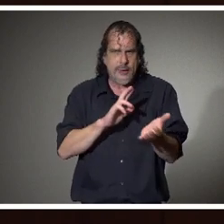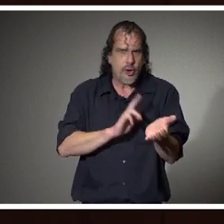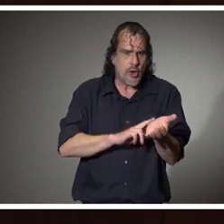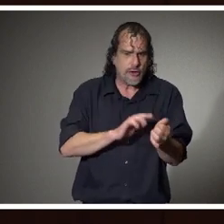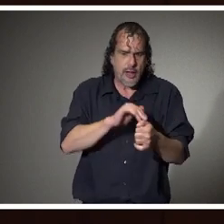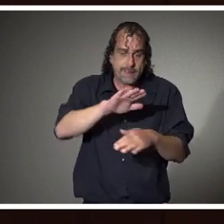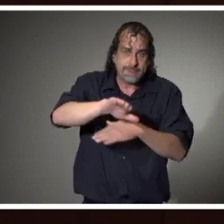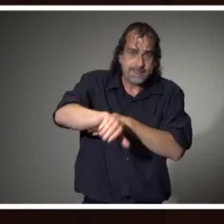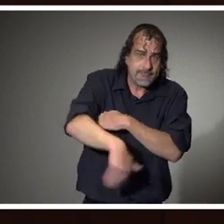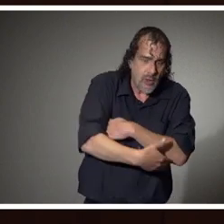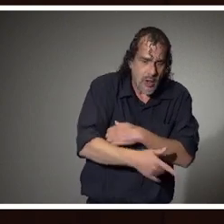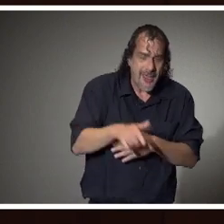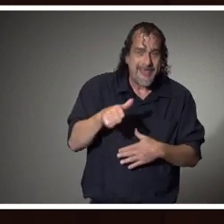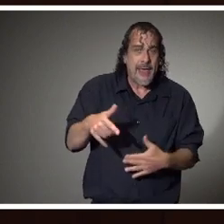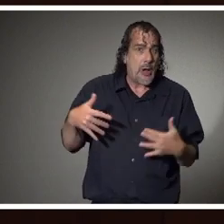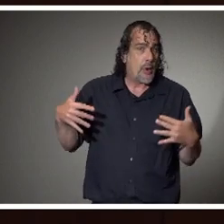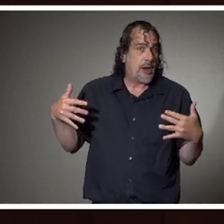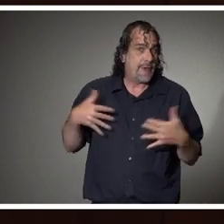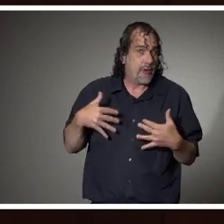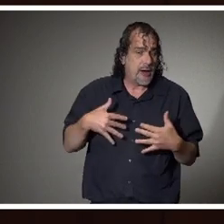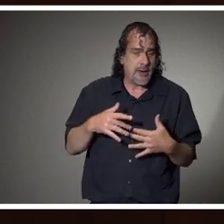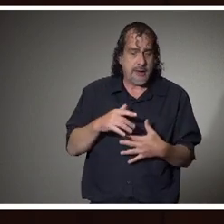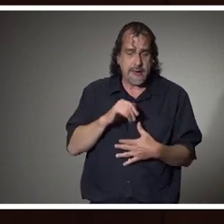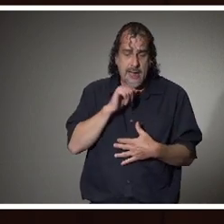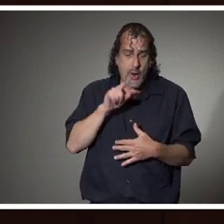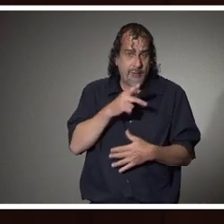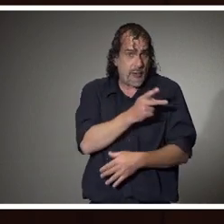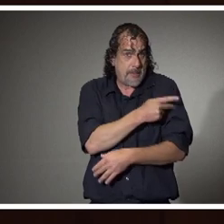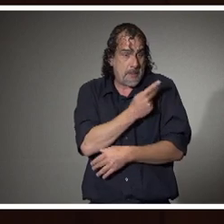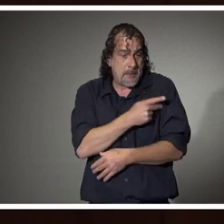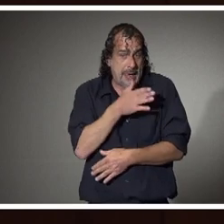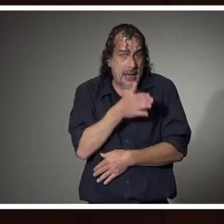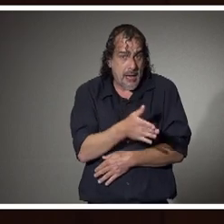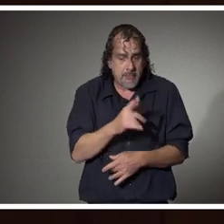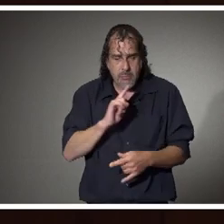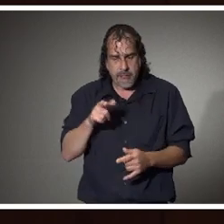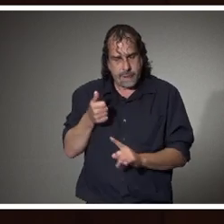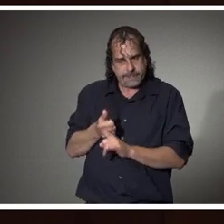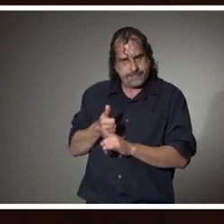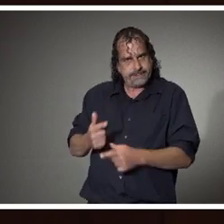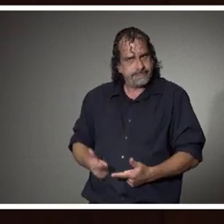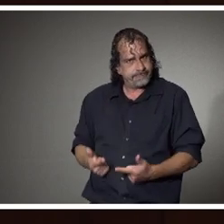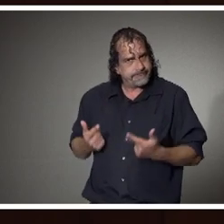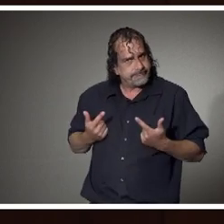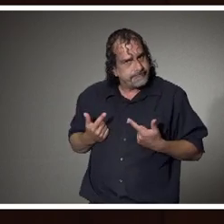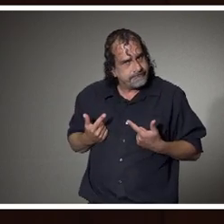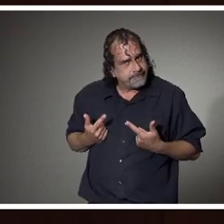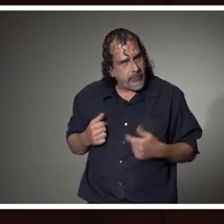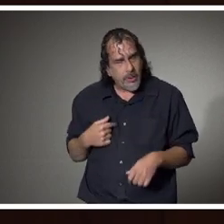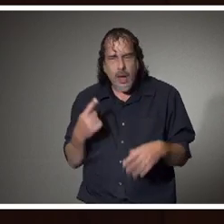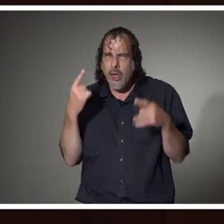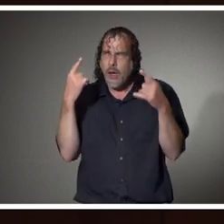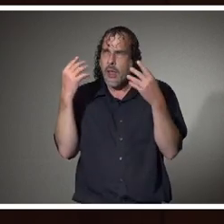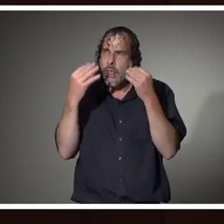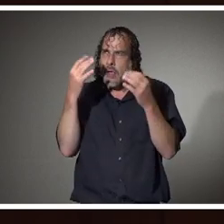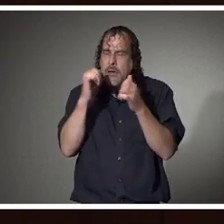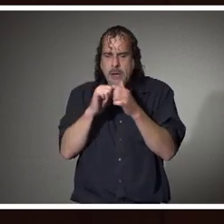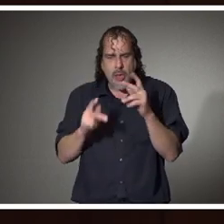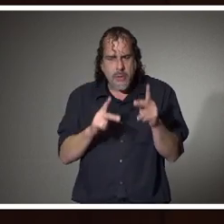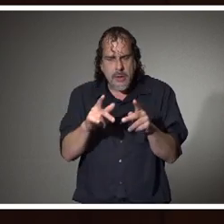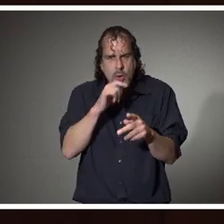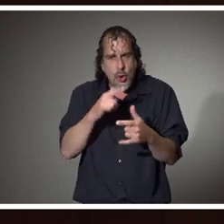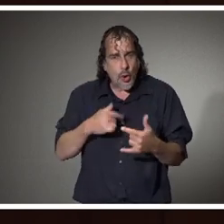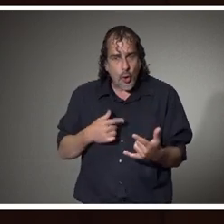that they were afraid, not only for their patients, they were afraid for their lives. And to think about those suffering from